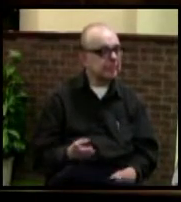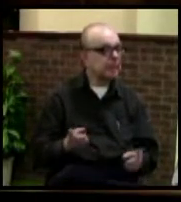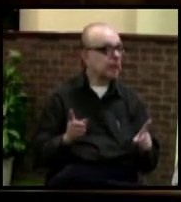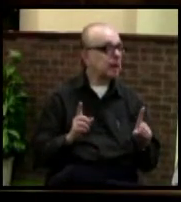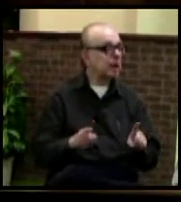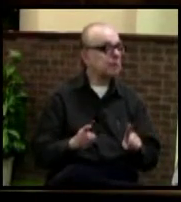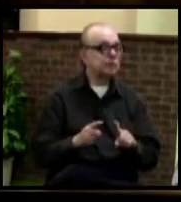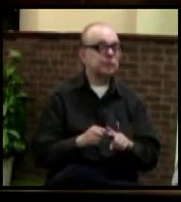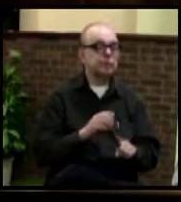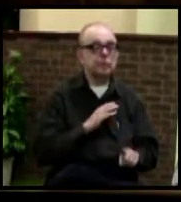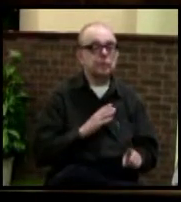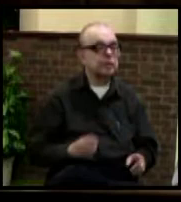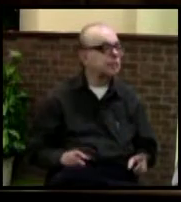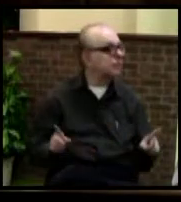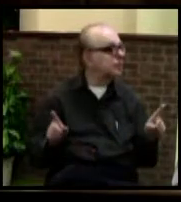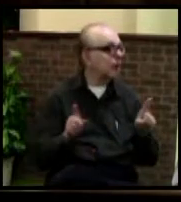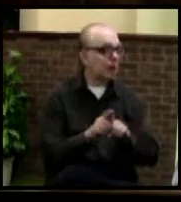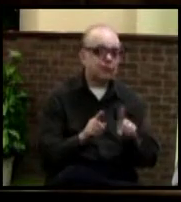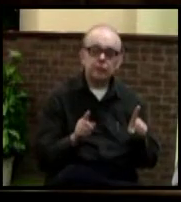it happens to them too.